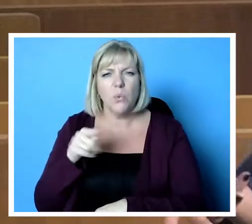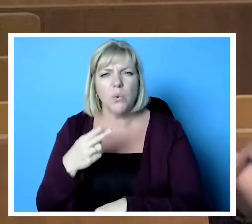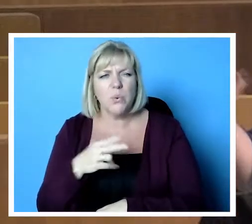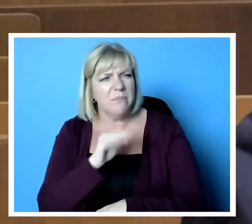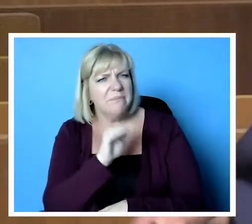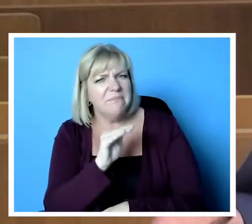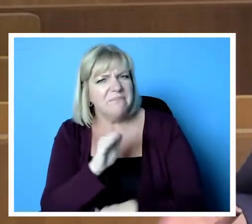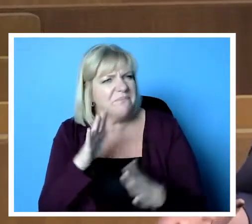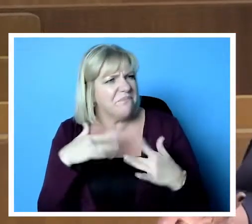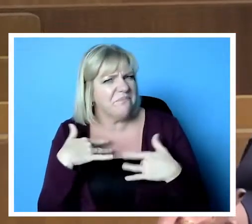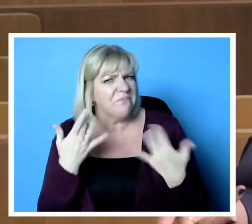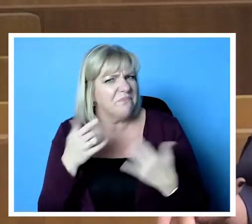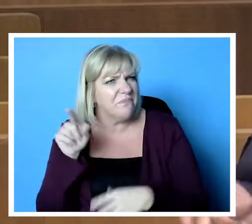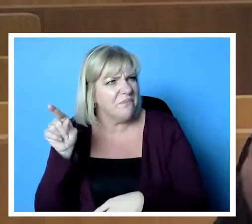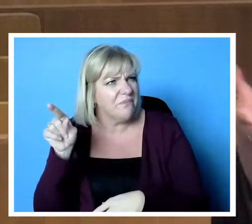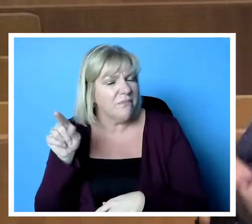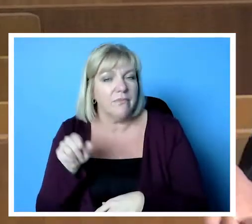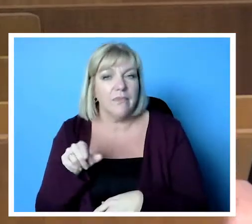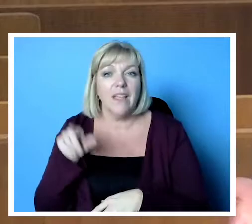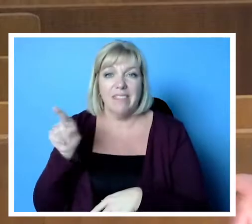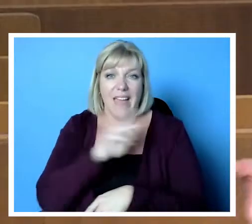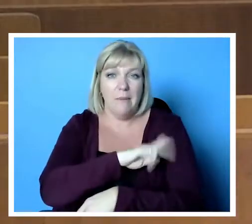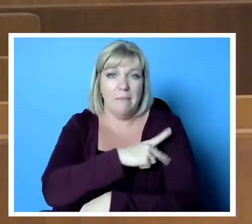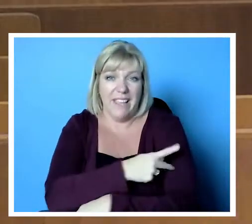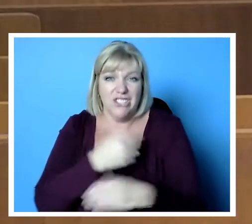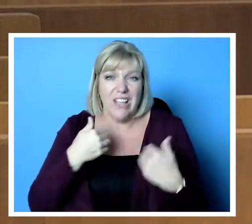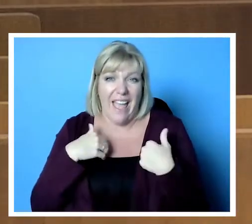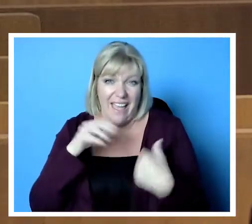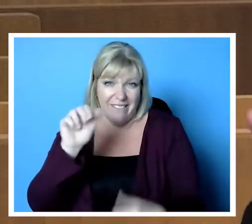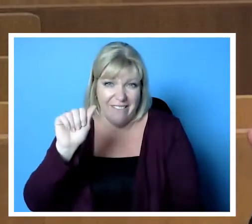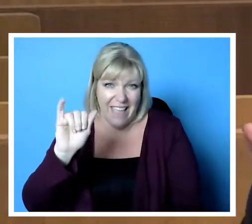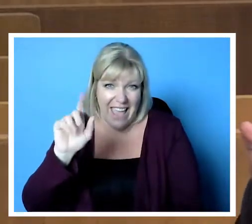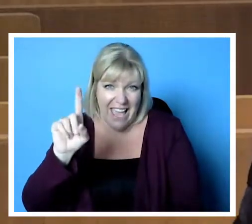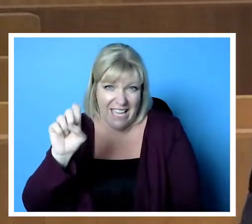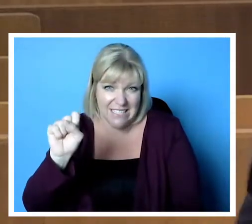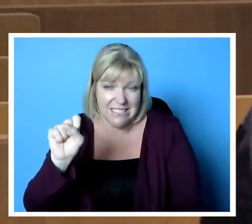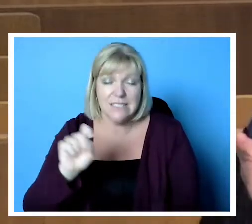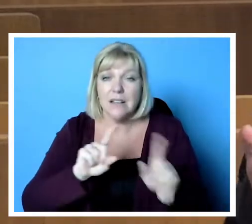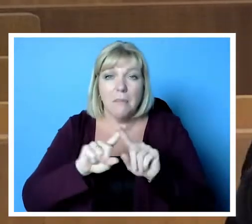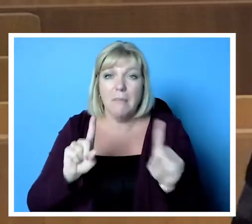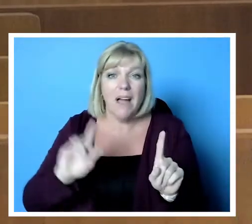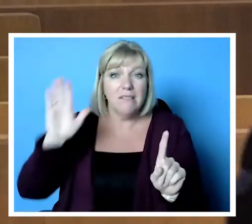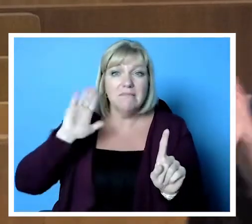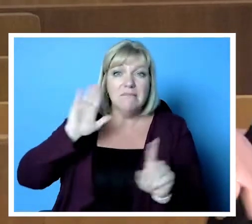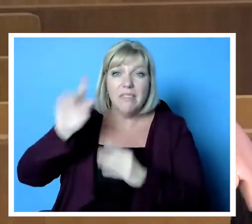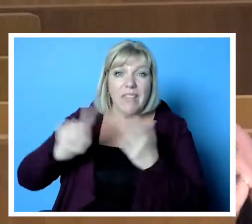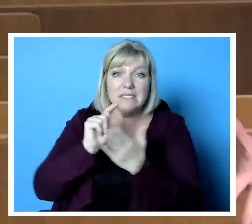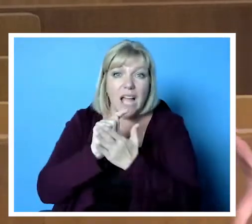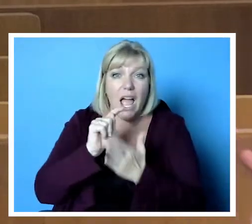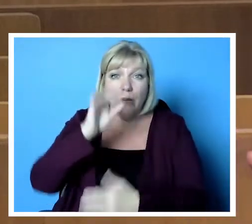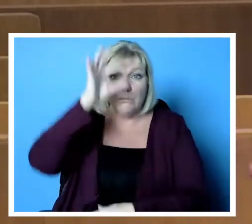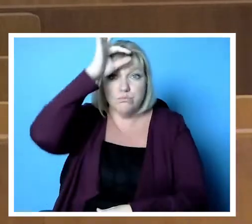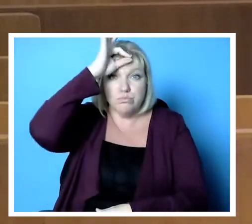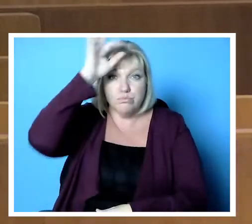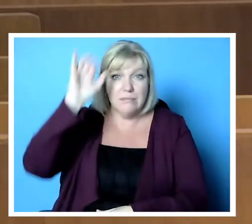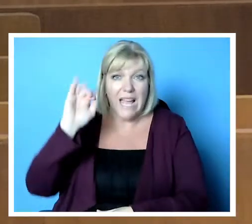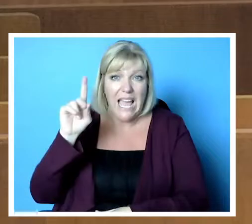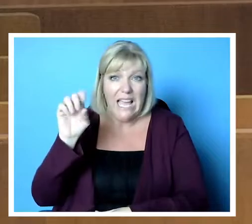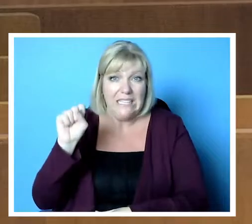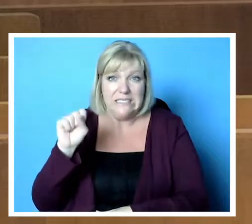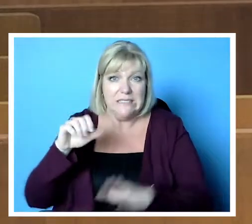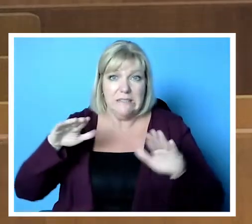that the patient in the room has AIDS. And this was before we even knew what AIDS was. It was before it was even called